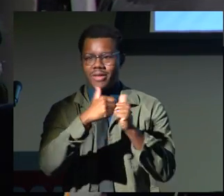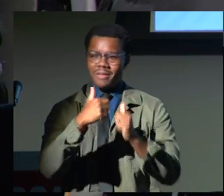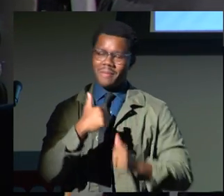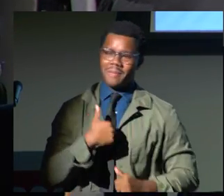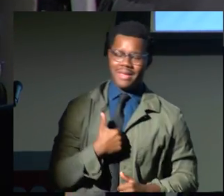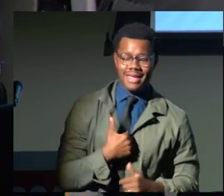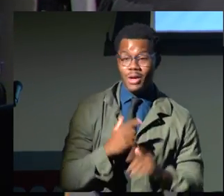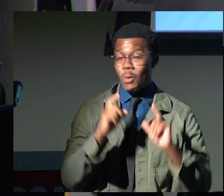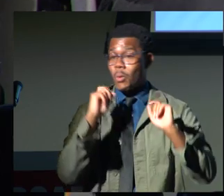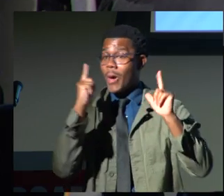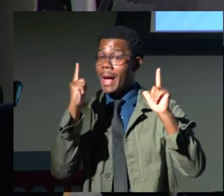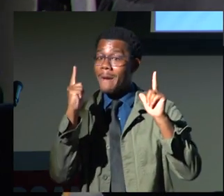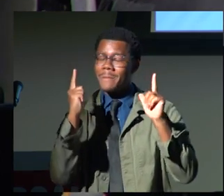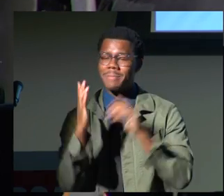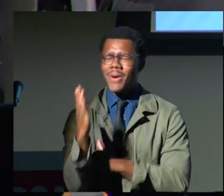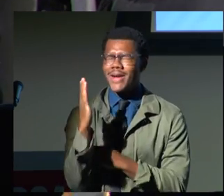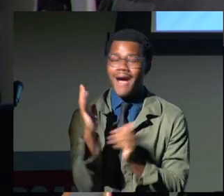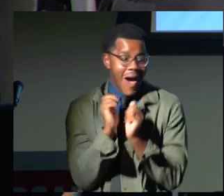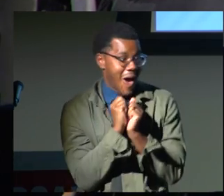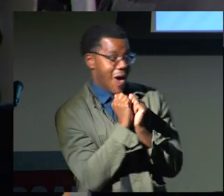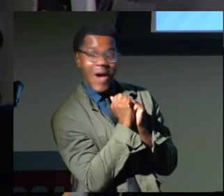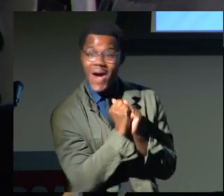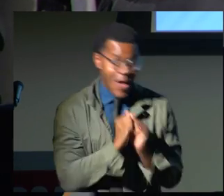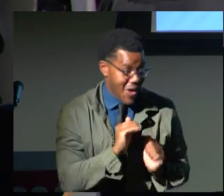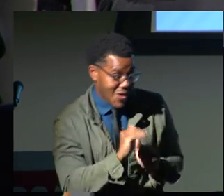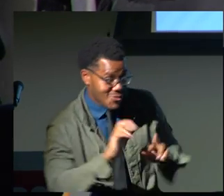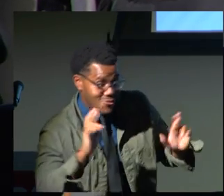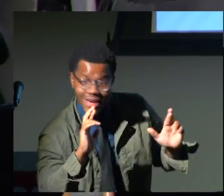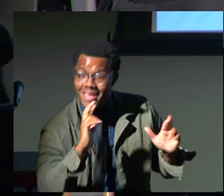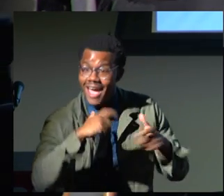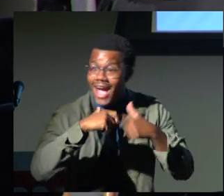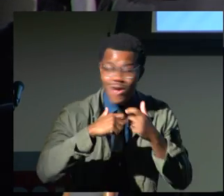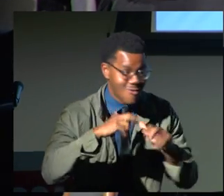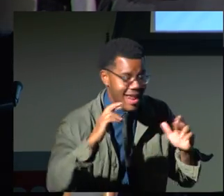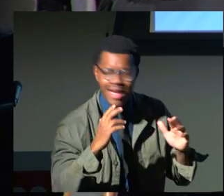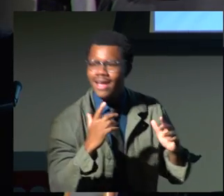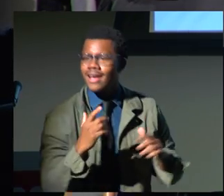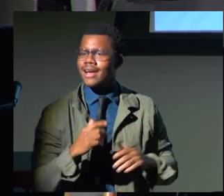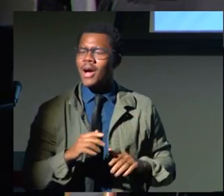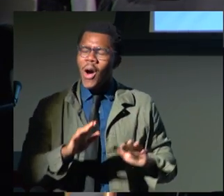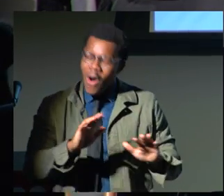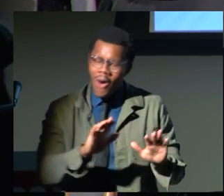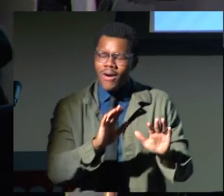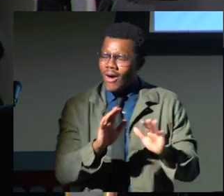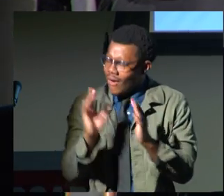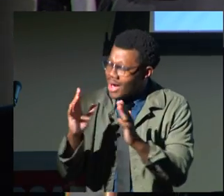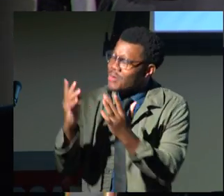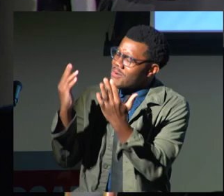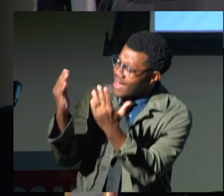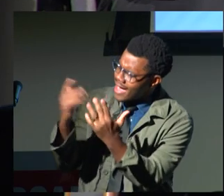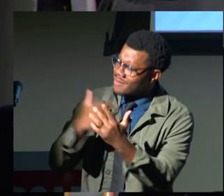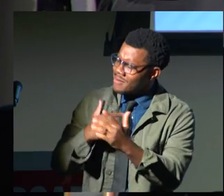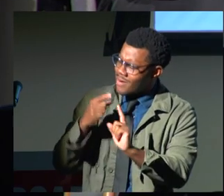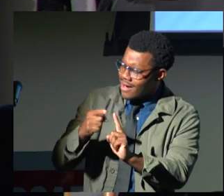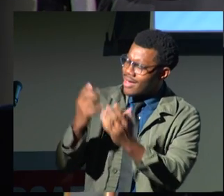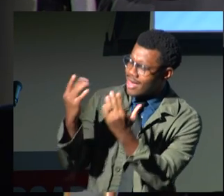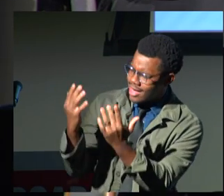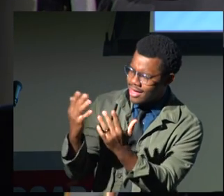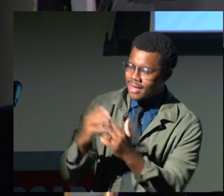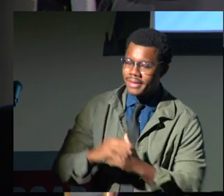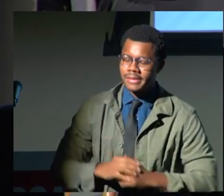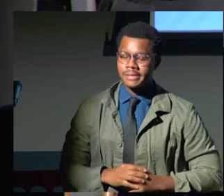to wake up in the morning and hang out with me. But hold on, I want to make a point. I want to